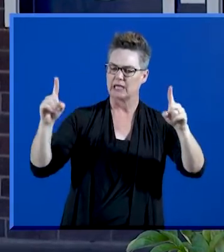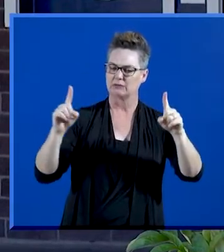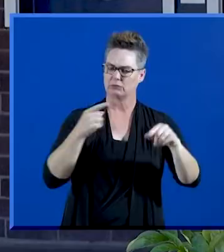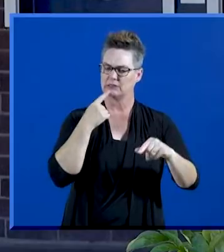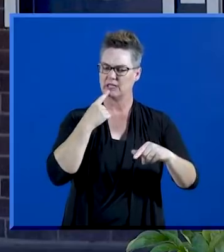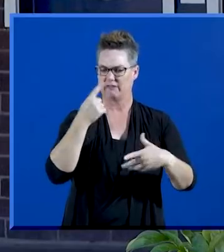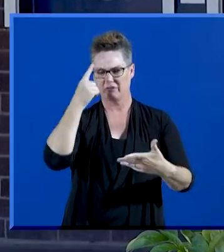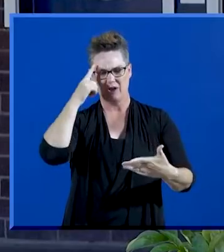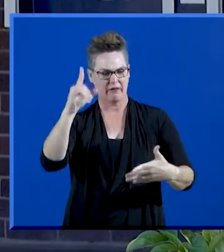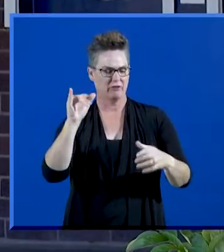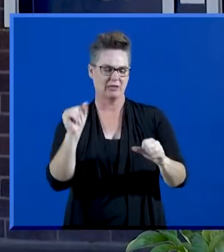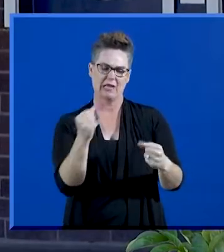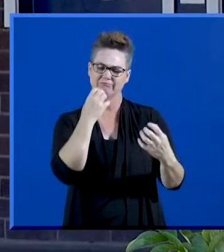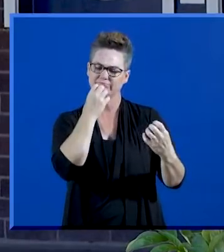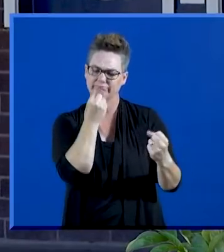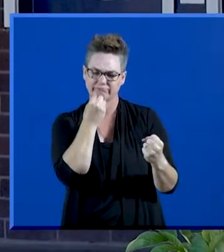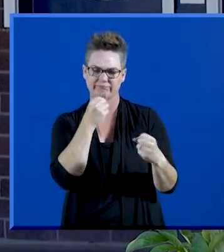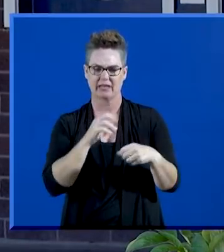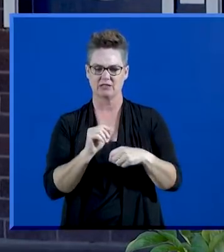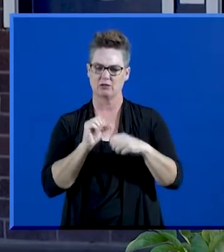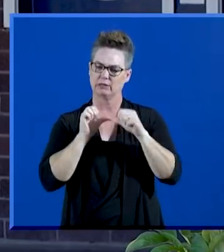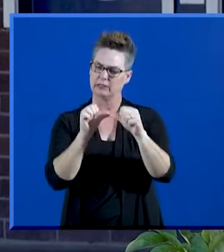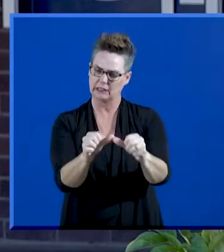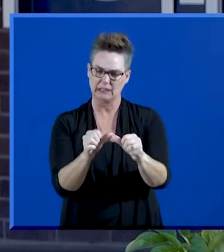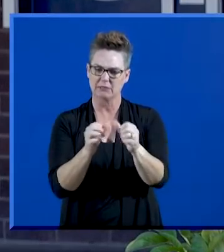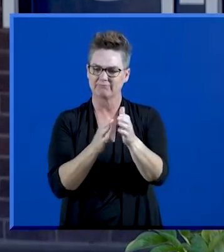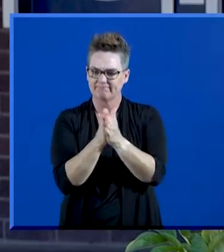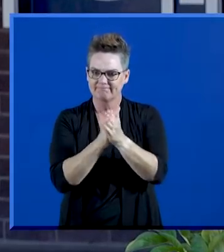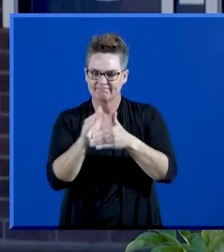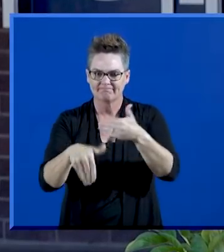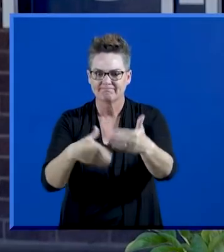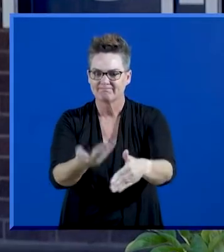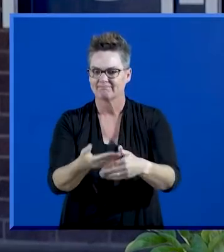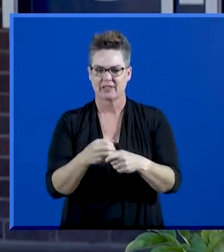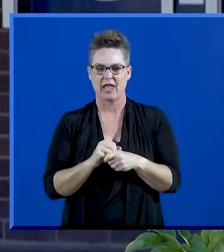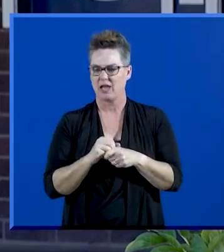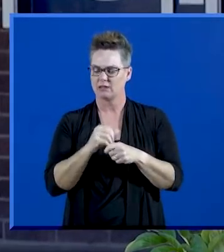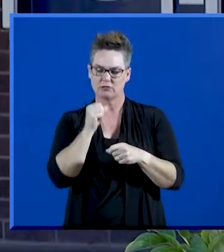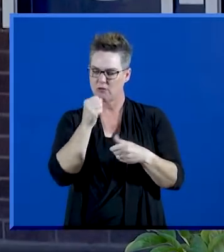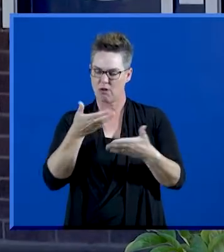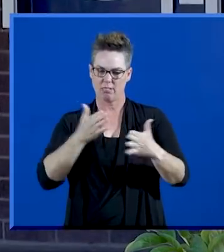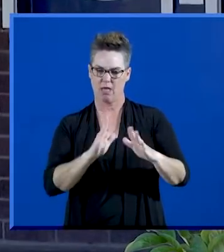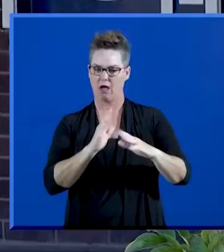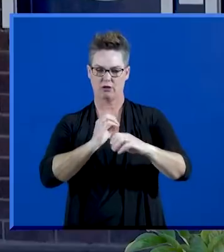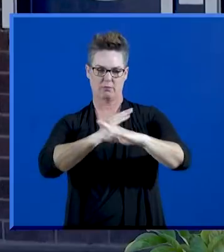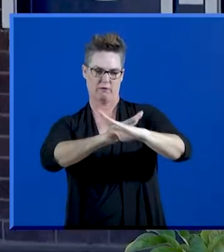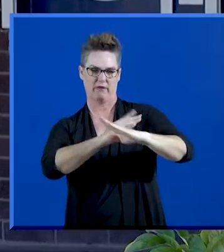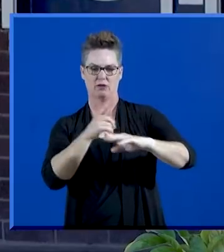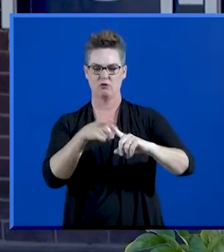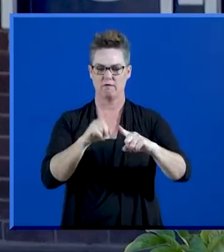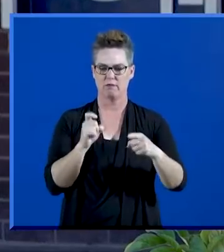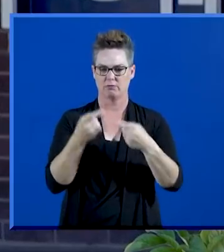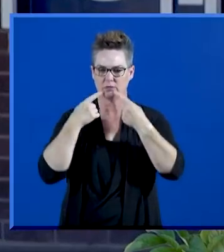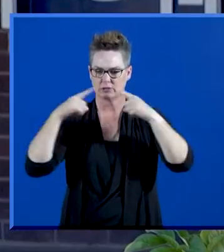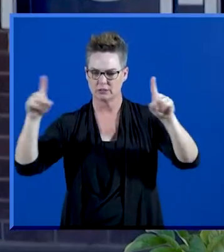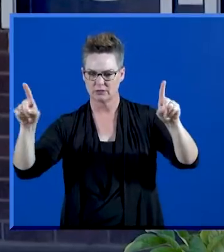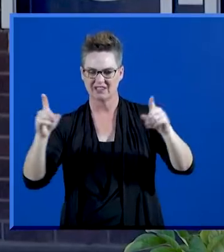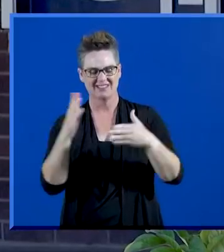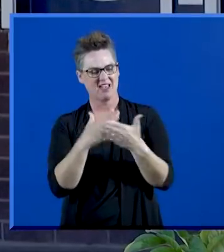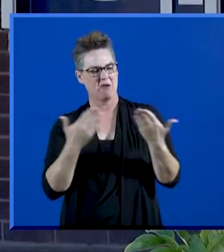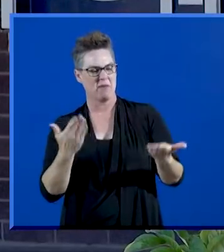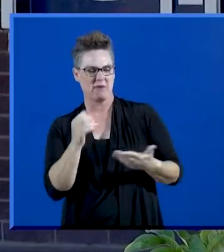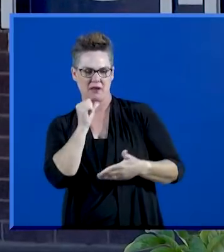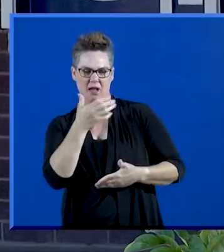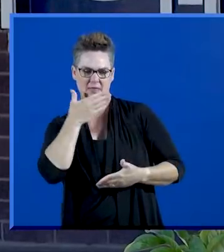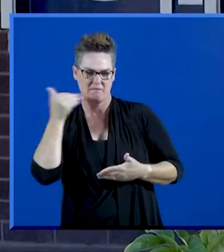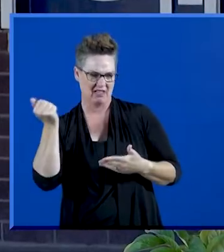fun memories that we wish to save forever. Keep up that momentum and don't let anything keep you from pursuing your goals. Some of you might not have had the